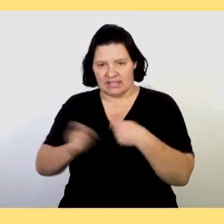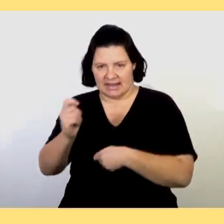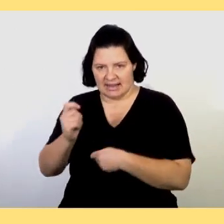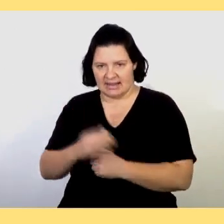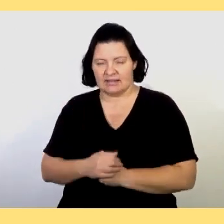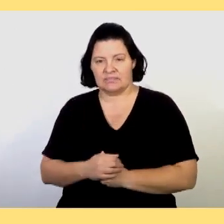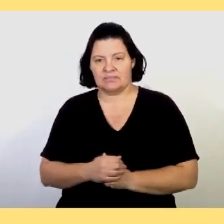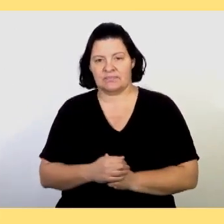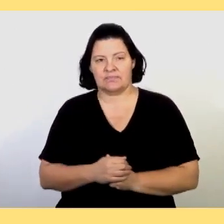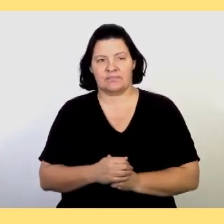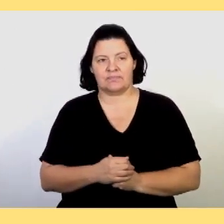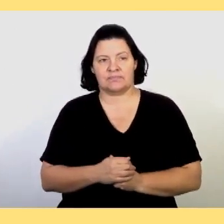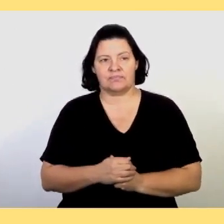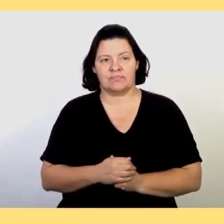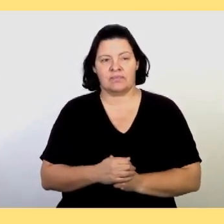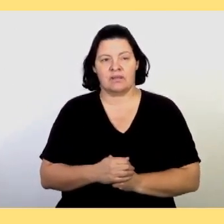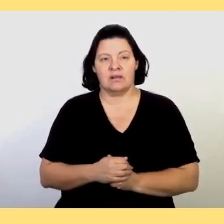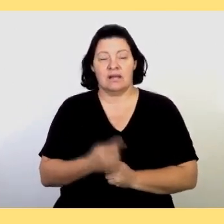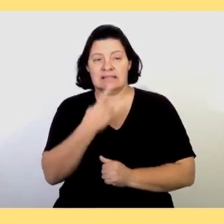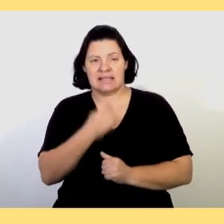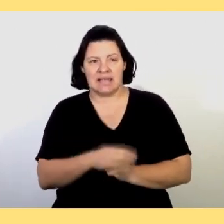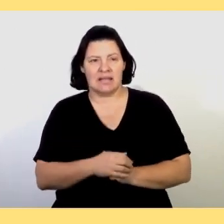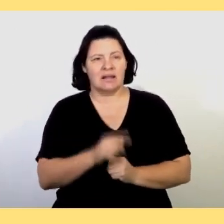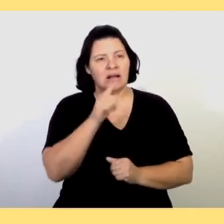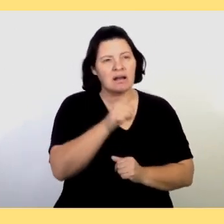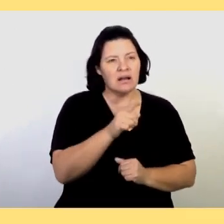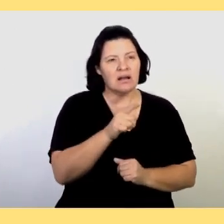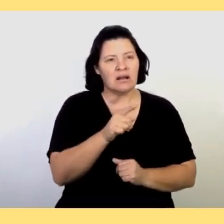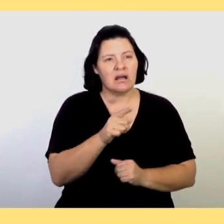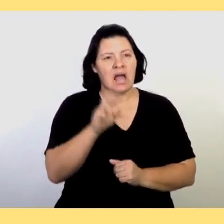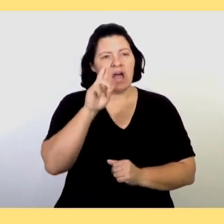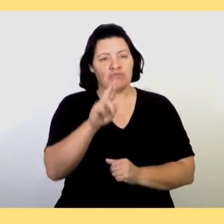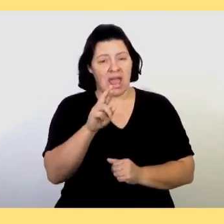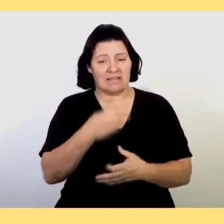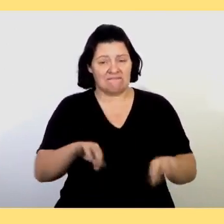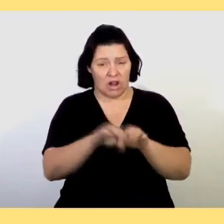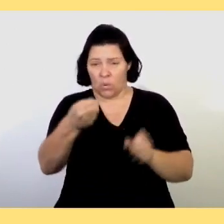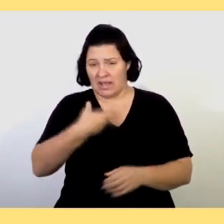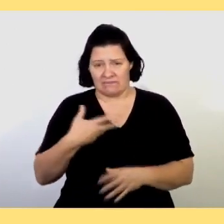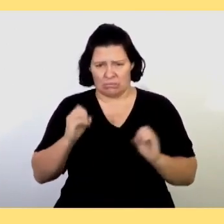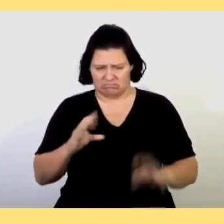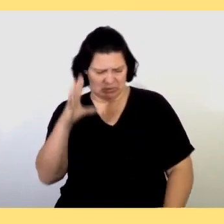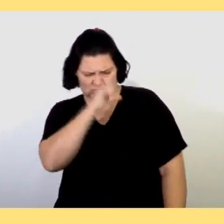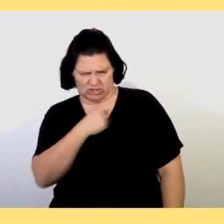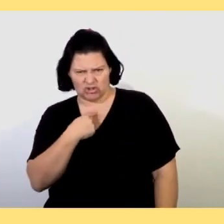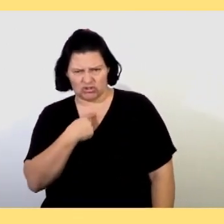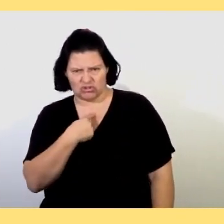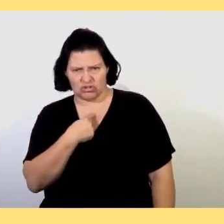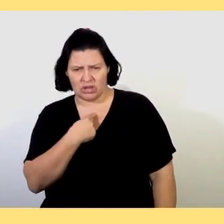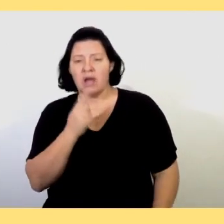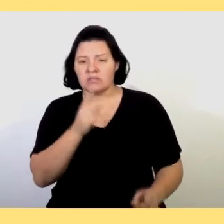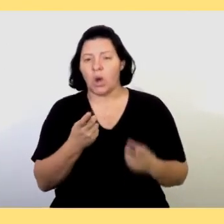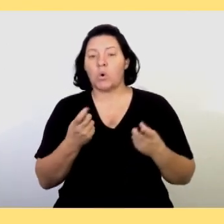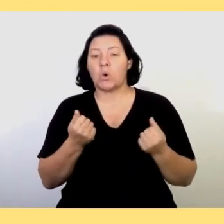to say sales here. And then it says there is no rand value given. This is a bit weird. Let's